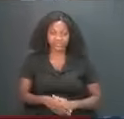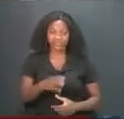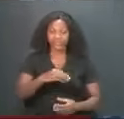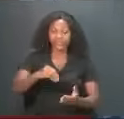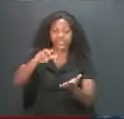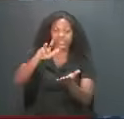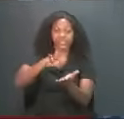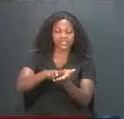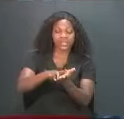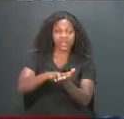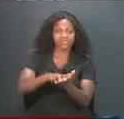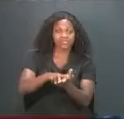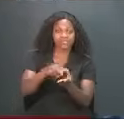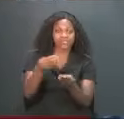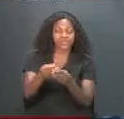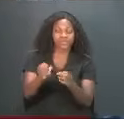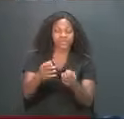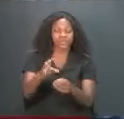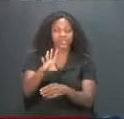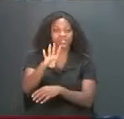the amount of